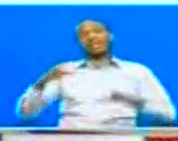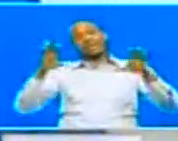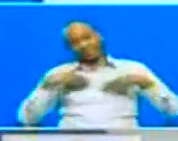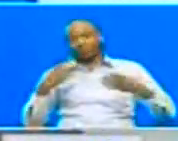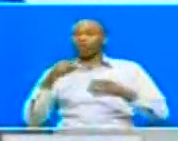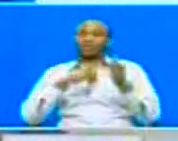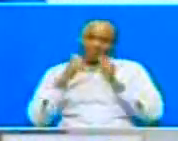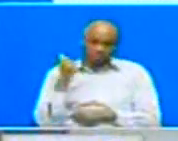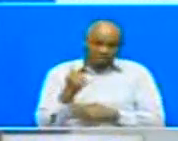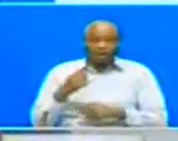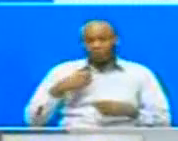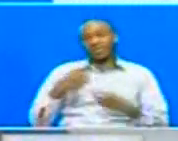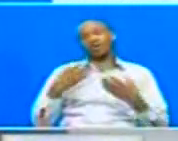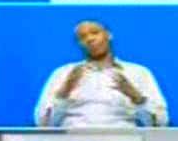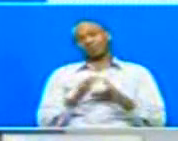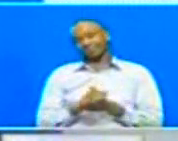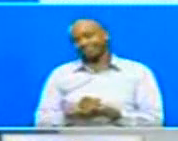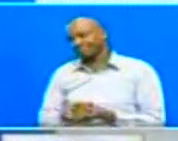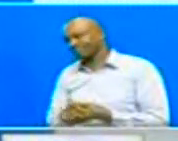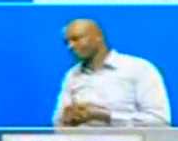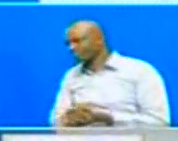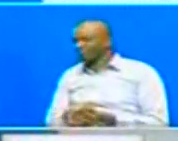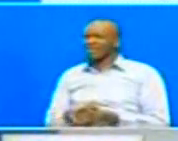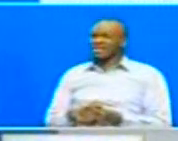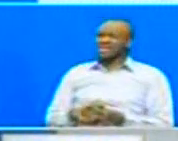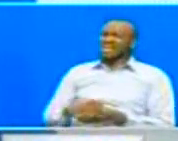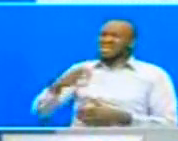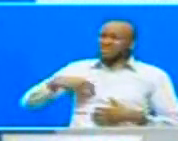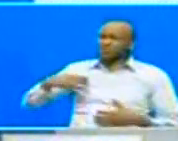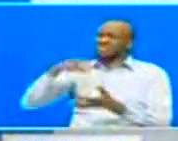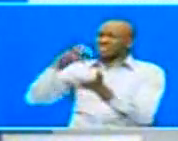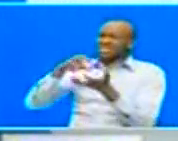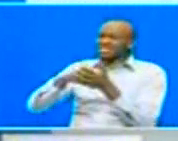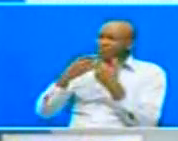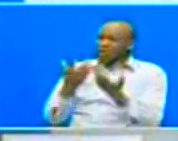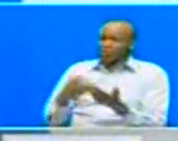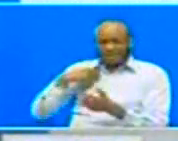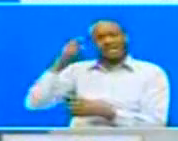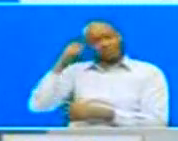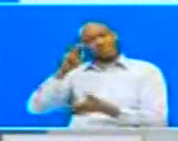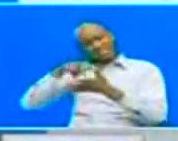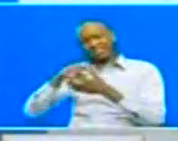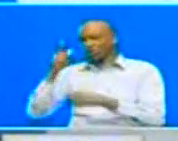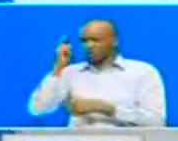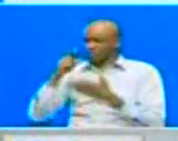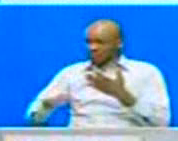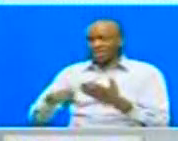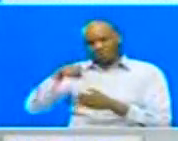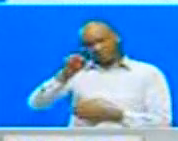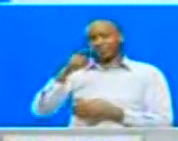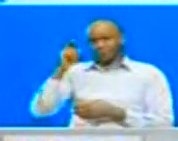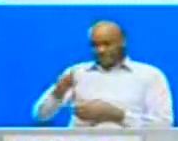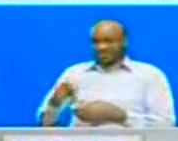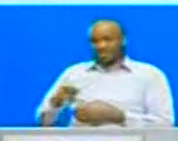Kenya. But we have given it actually... The refugee status, isn't that something that's not in question? If I remember reading the laws right, it says one does not need